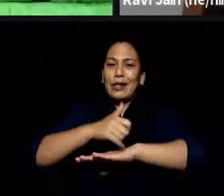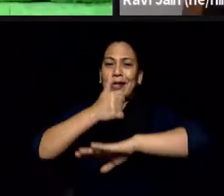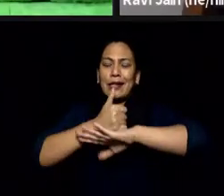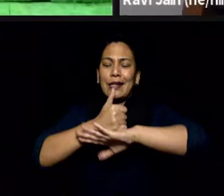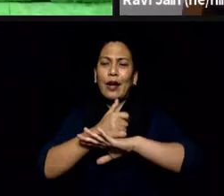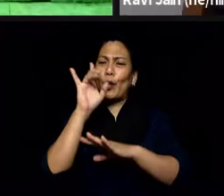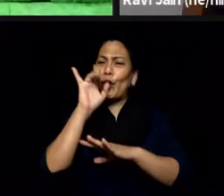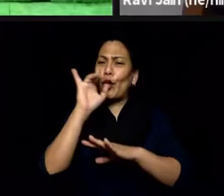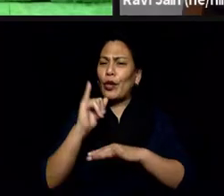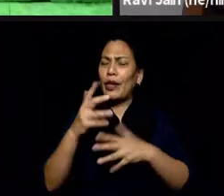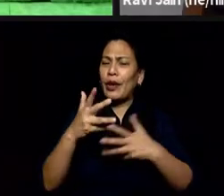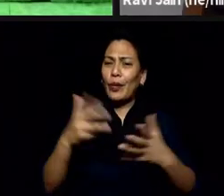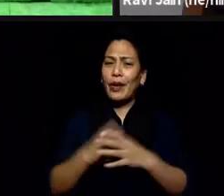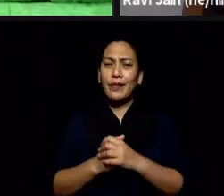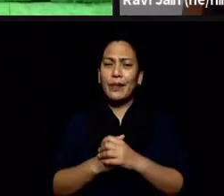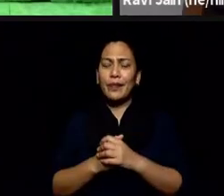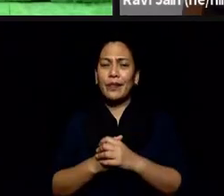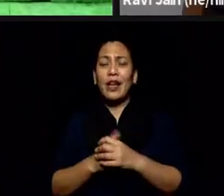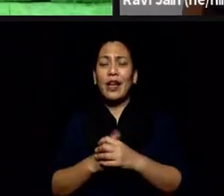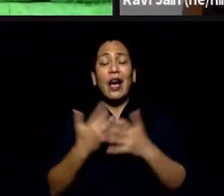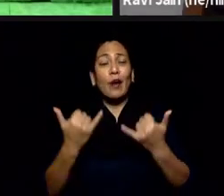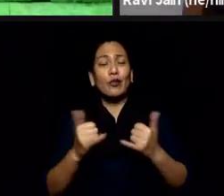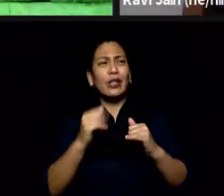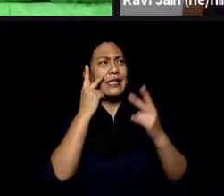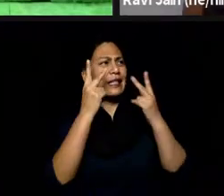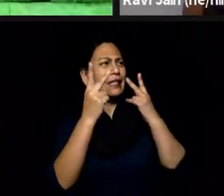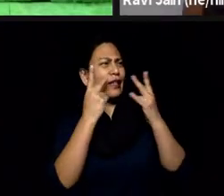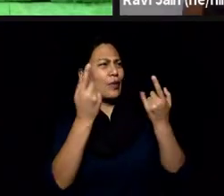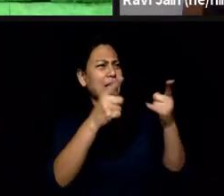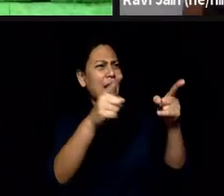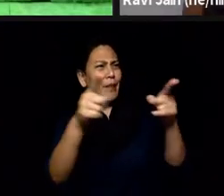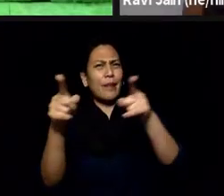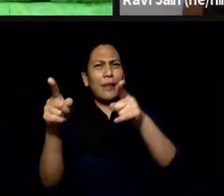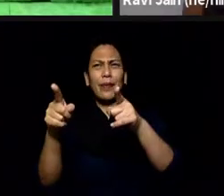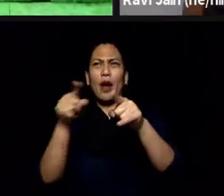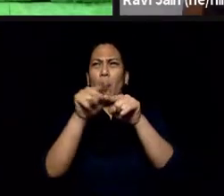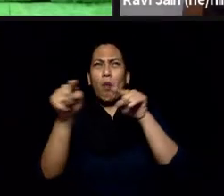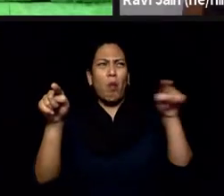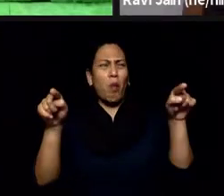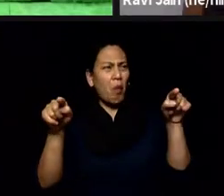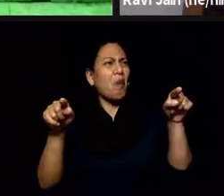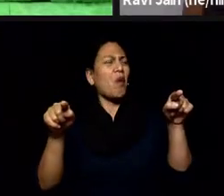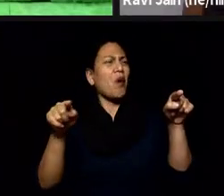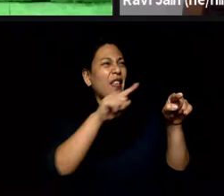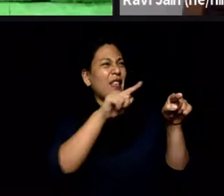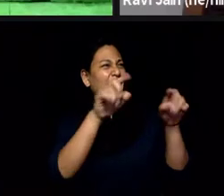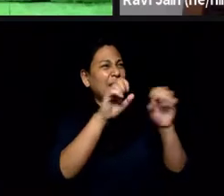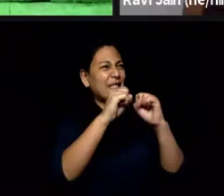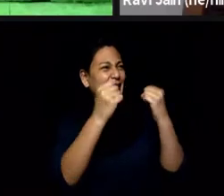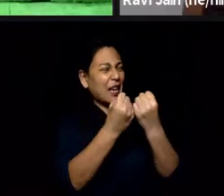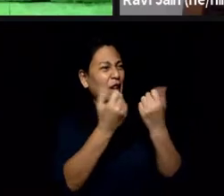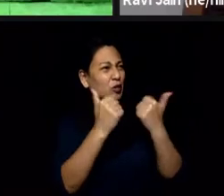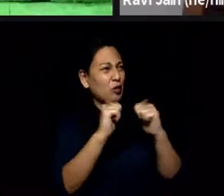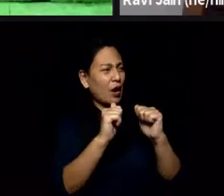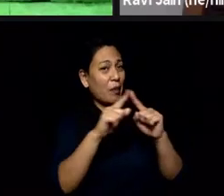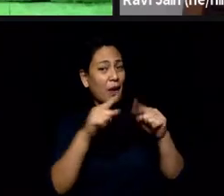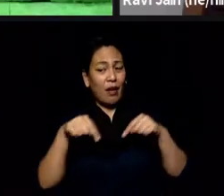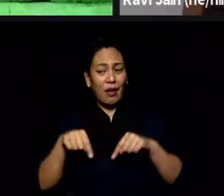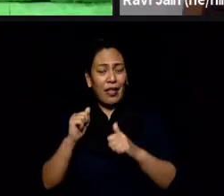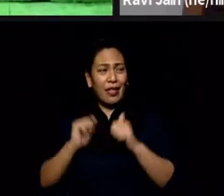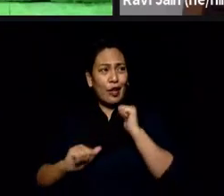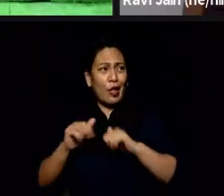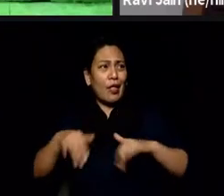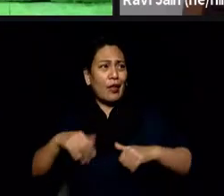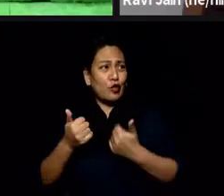like, I look to what's happening outside and I say, well, those are things we haven't tried because we've been here before and we've tried